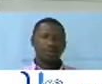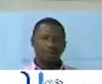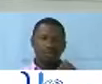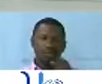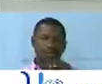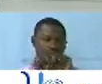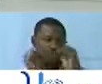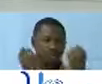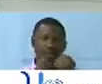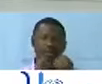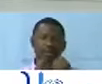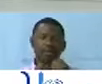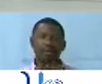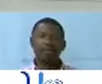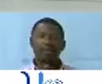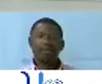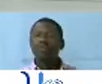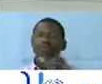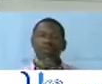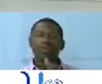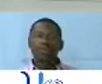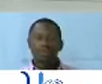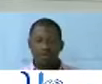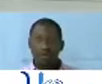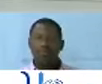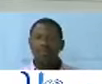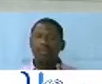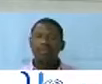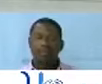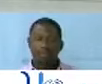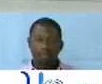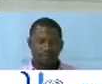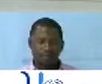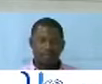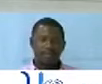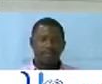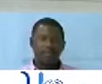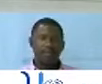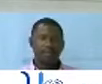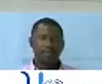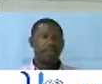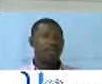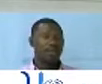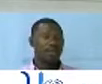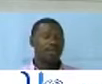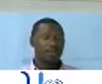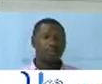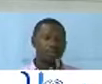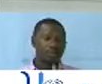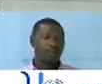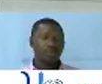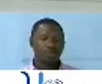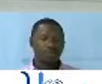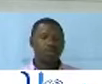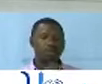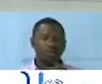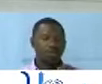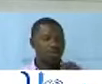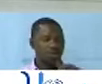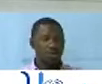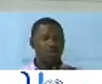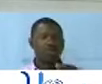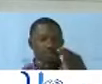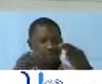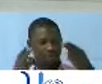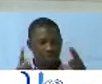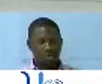rights. Ci nekkin bo xamne ni ay yellefi doom adama. Particularly the right to protection of the law. Rawati na ci yellef bo xamne moy